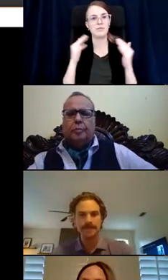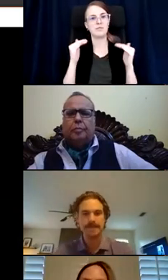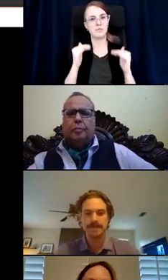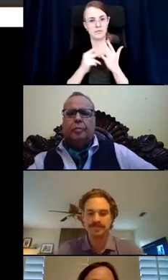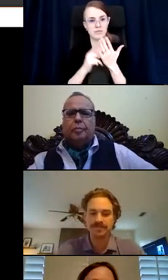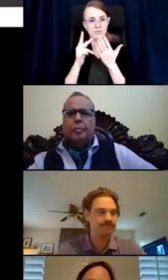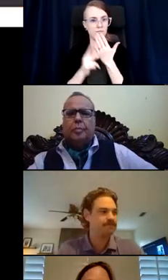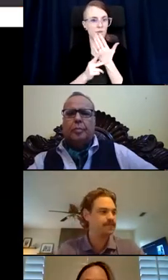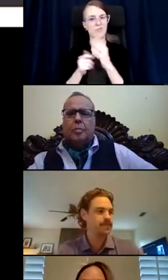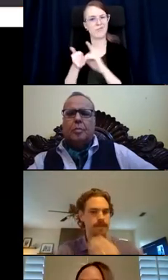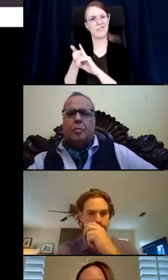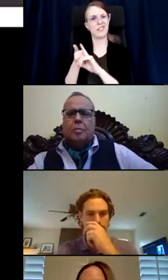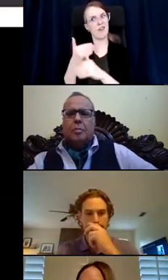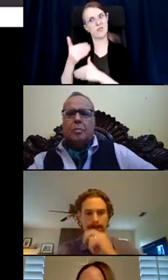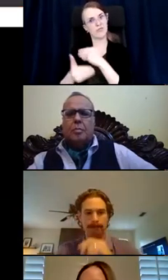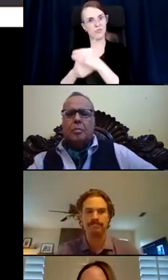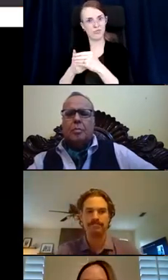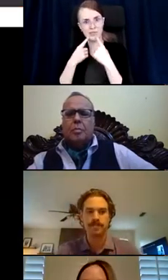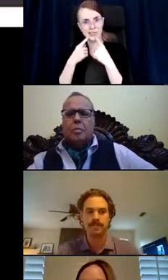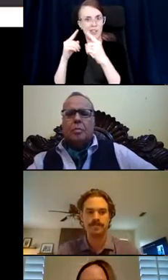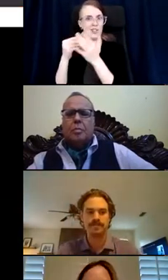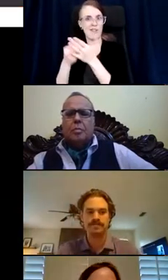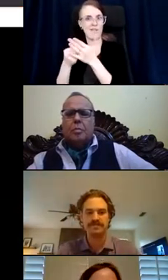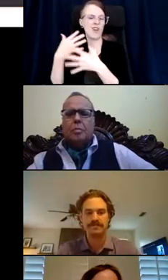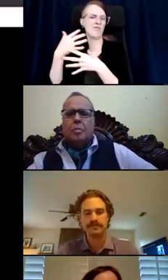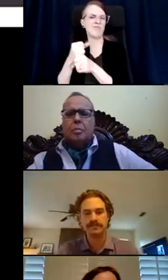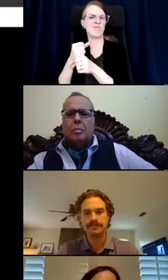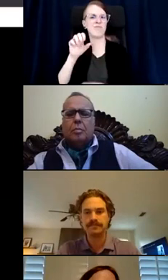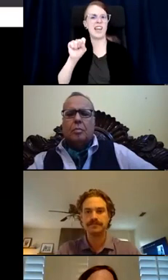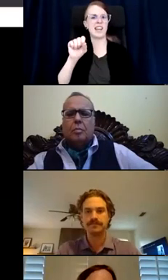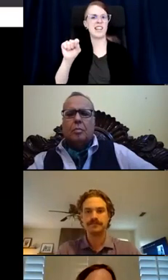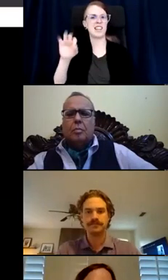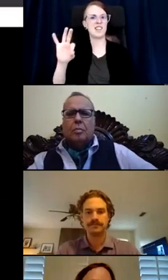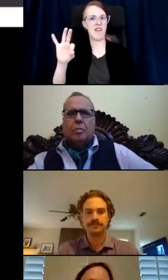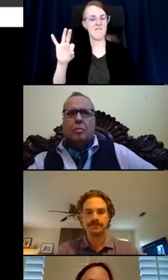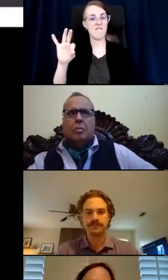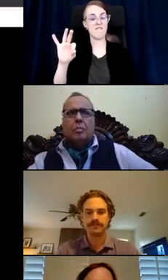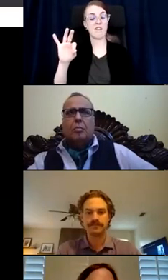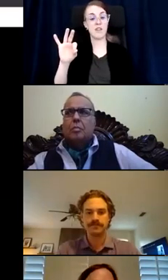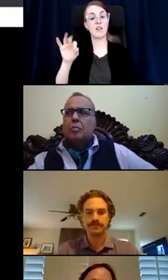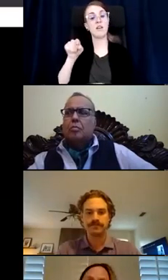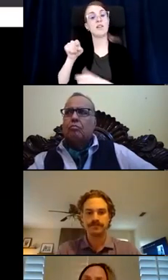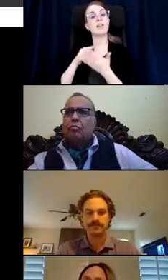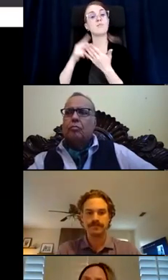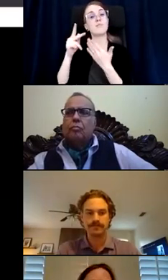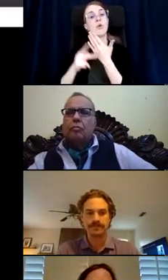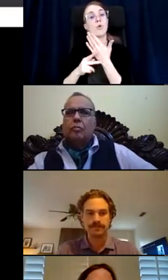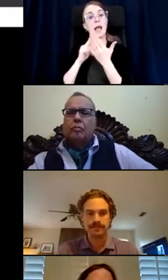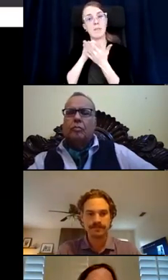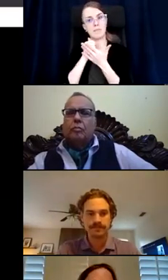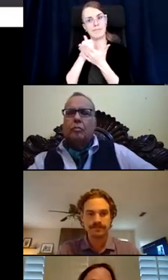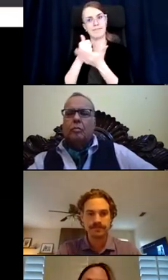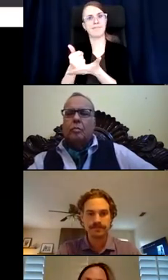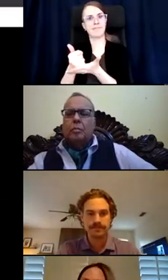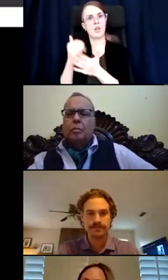the Self-Sufficiency Fund, or SSF, as you will see it sometimes. And this program assists adult recipients